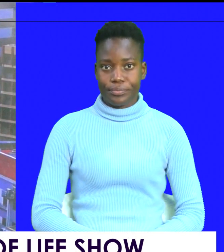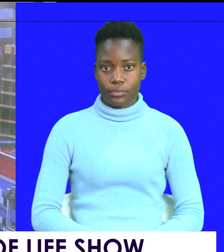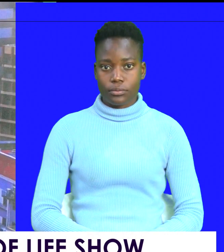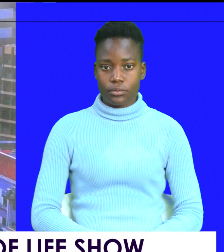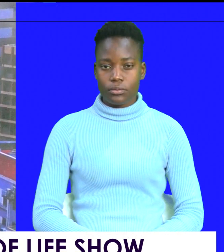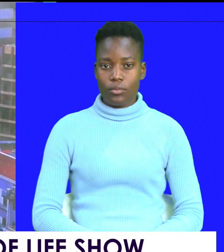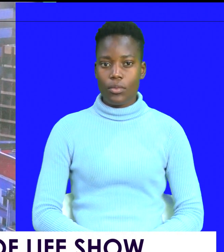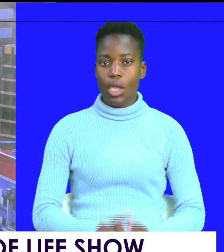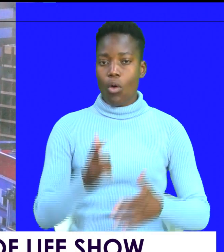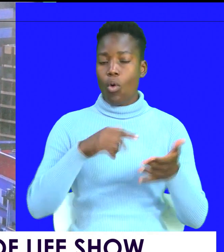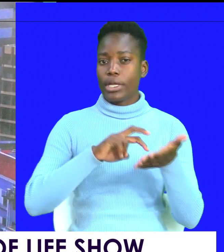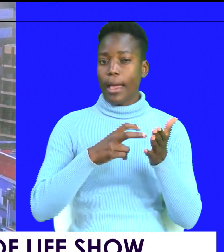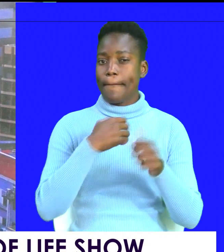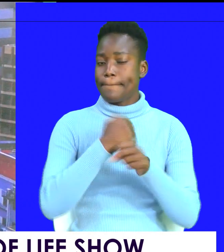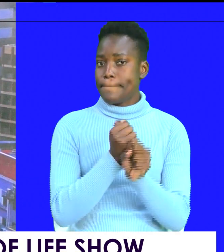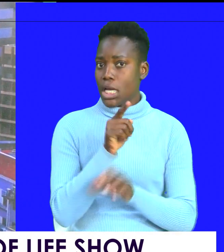What makes you